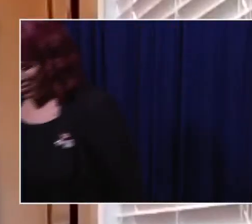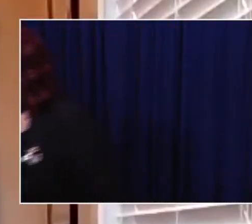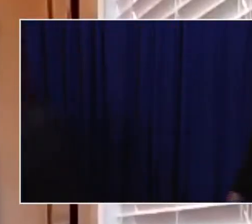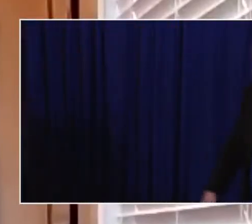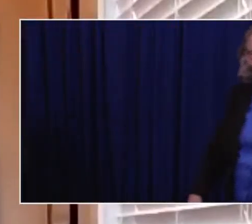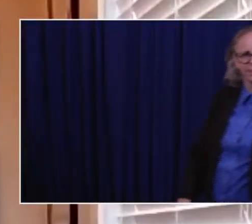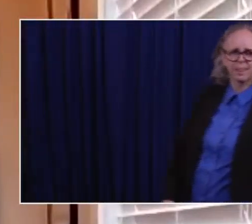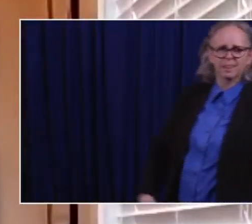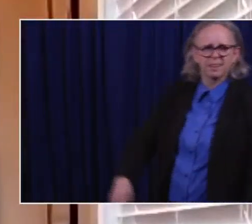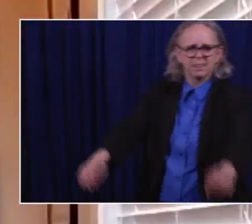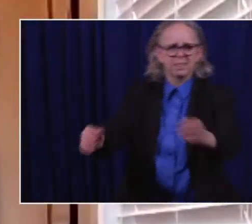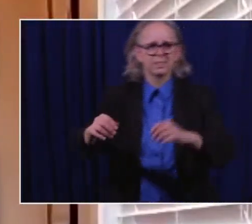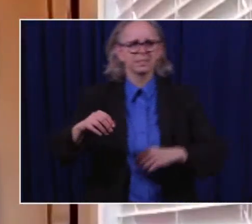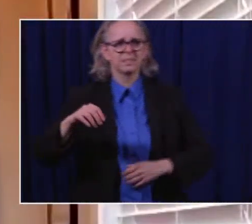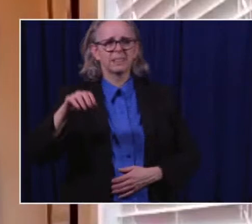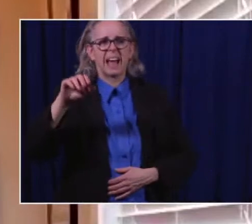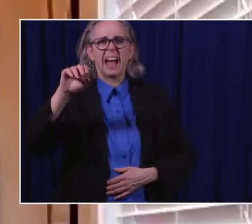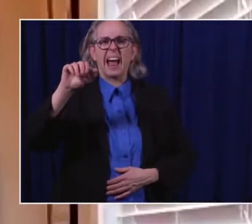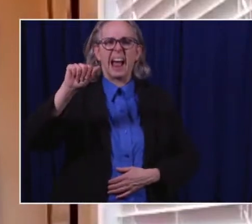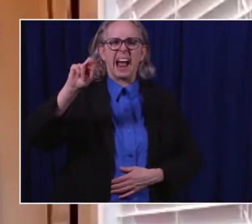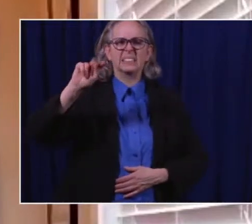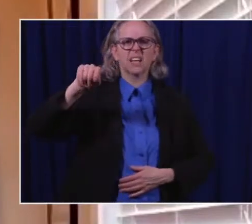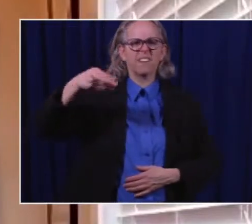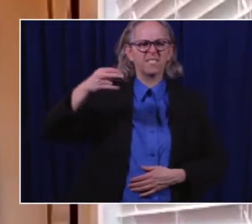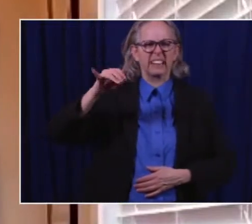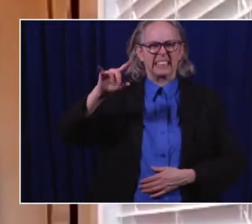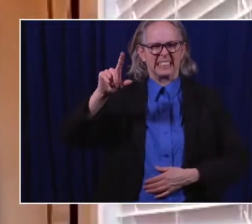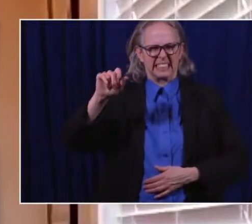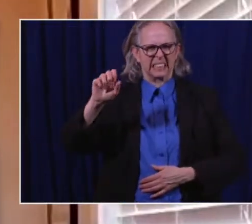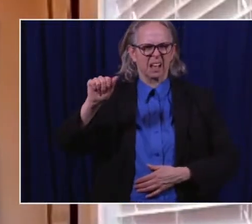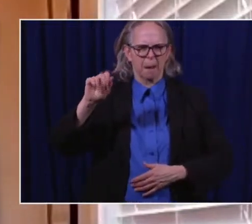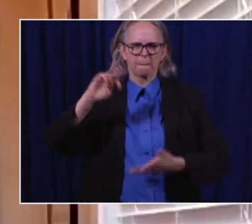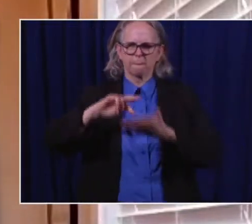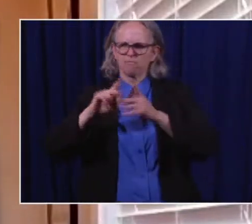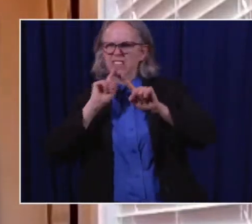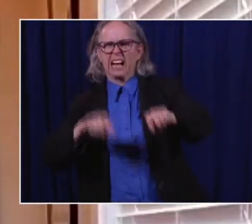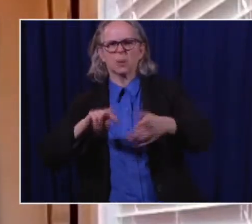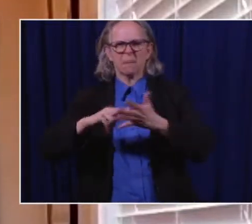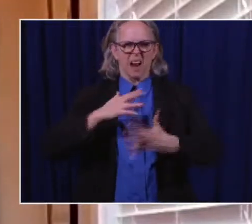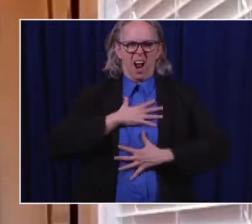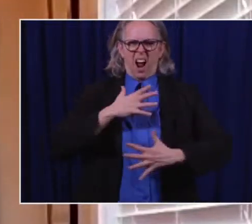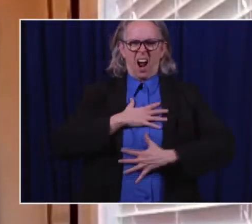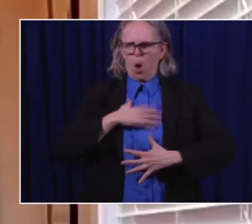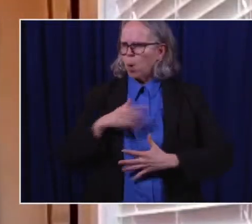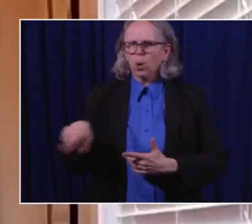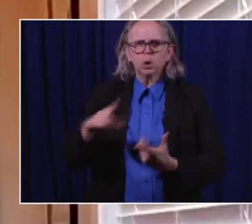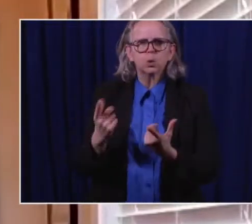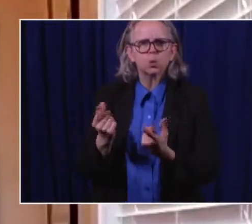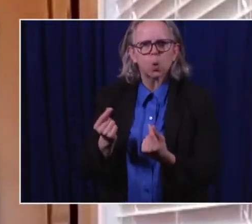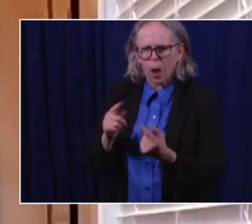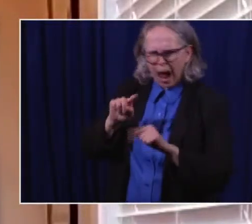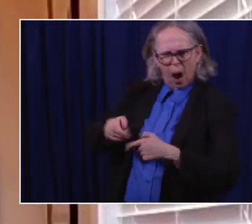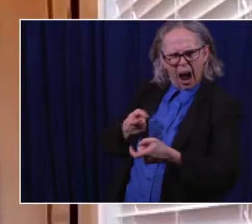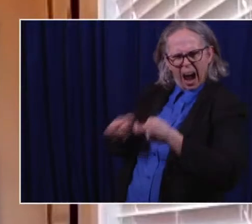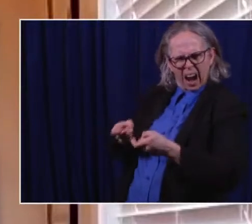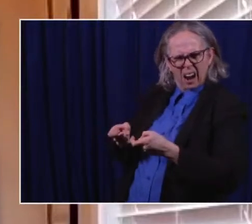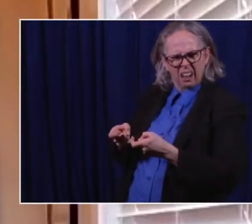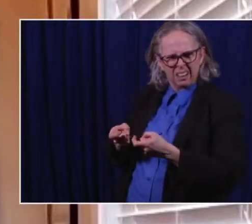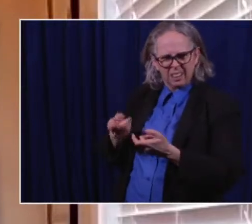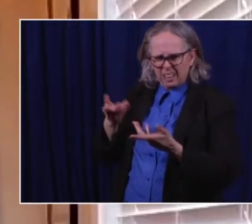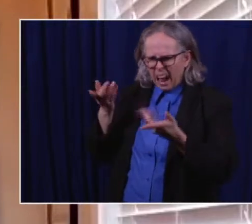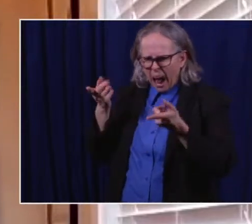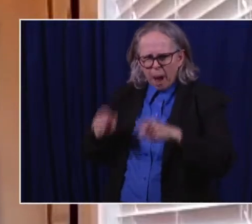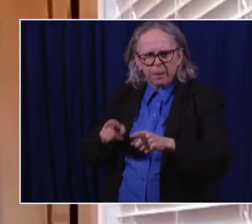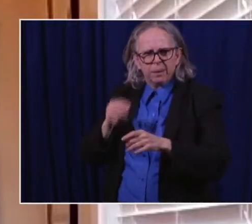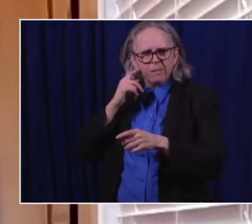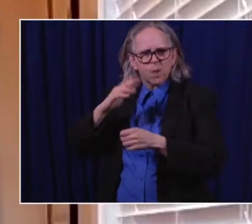anaphylactic reaction after a vaccine is not at all unique to these vaccines. Clearly it's an important capability with